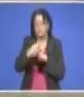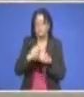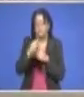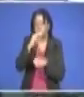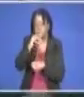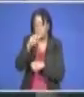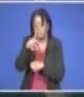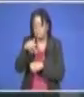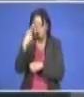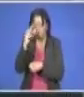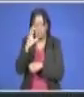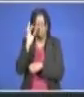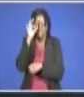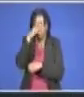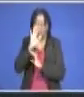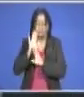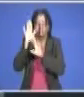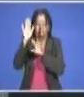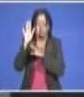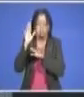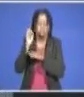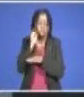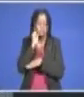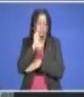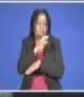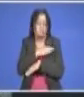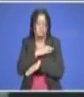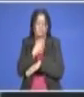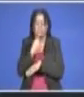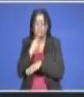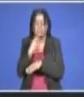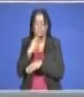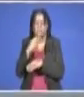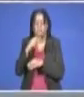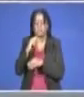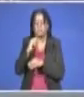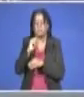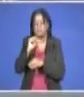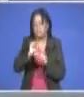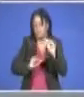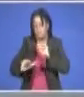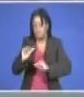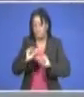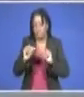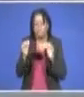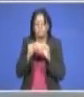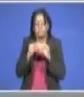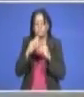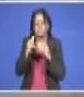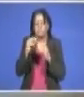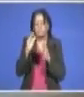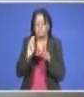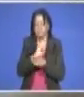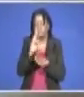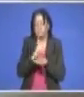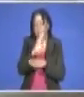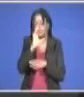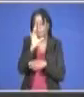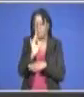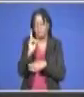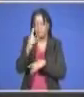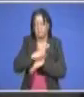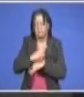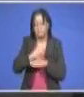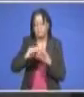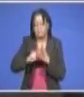Foxhill, Chanel Ferguson, says activities will extend beyond the usual 8 days. Ferguson says the opening ceremony is the start of 30